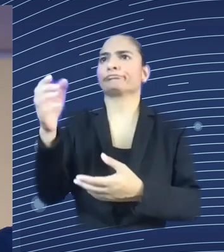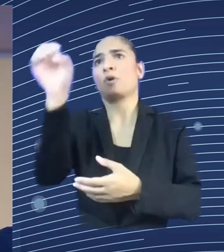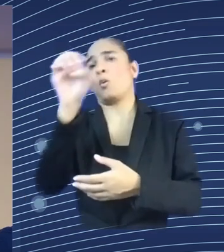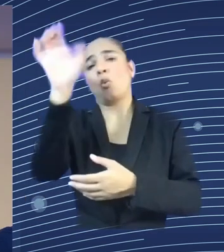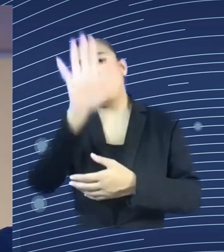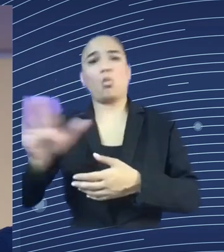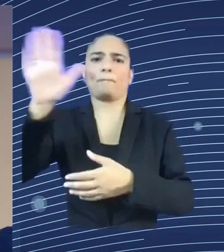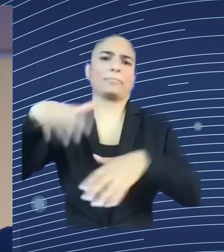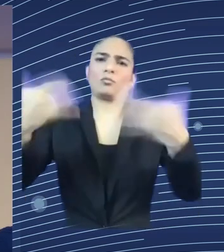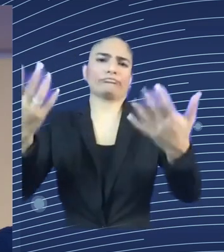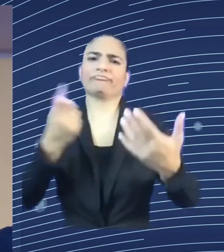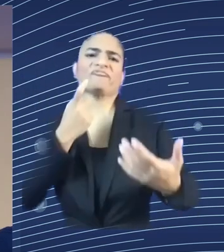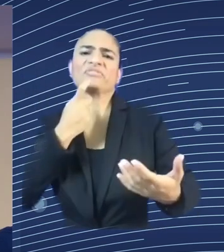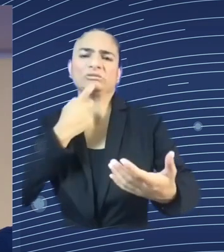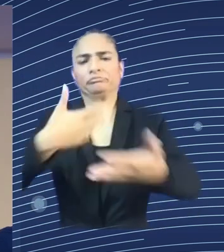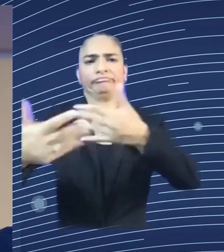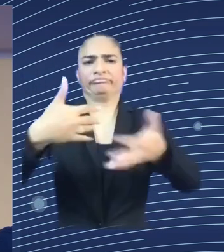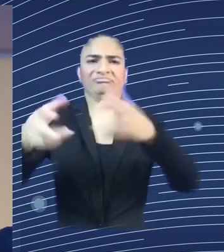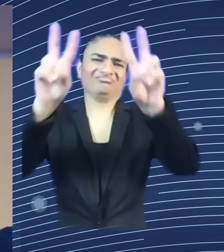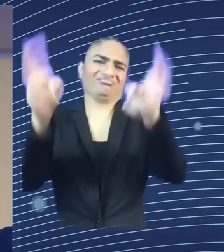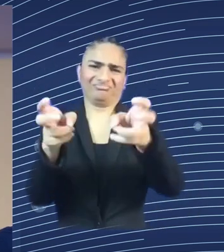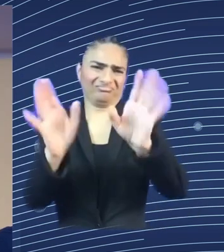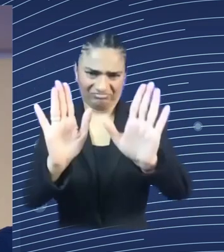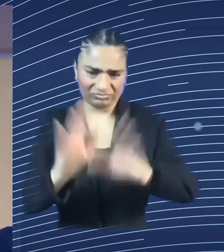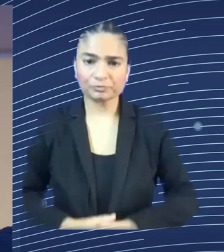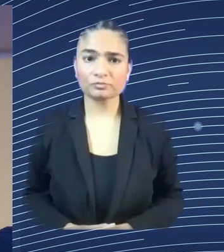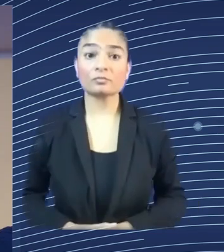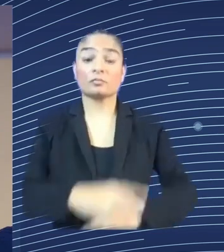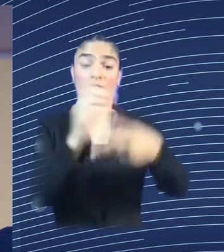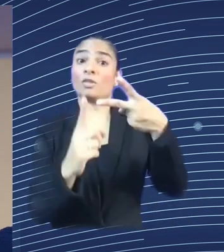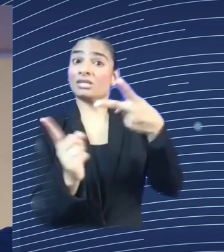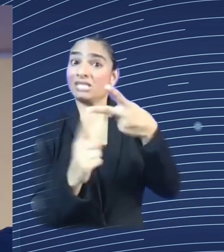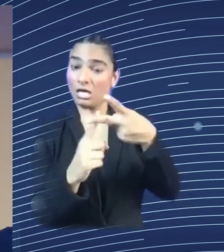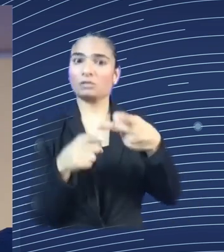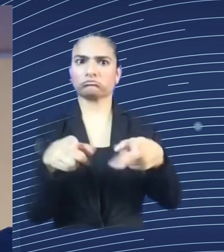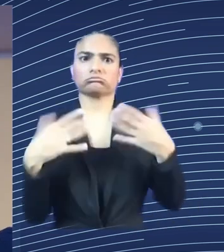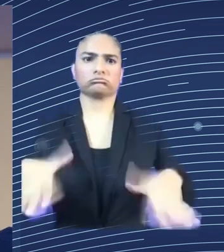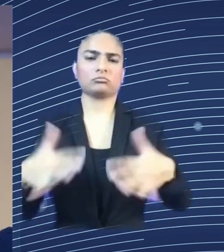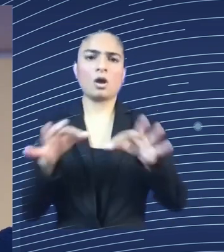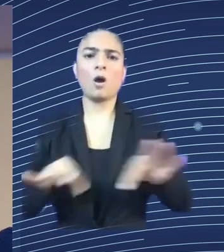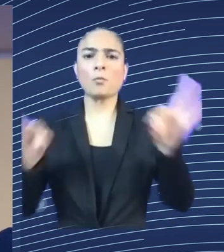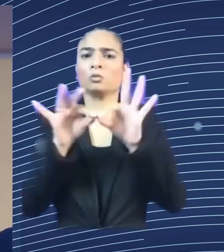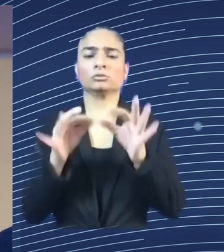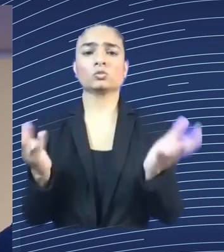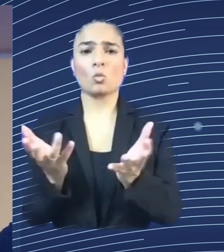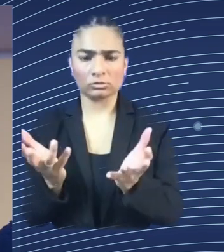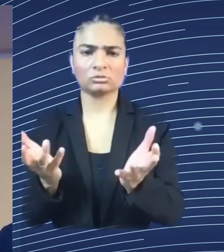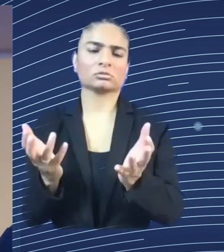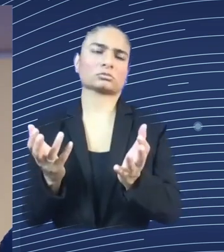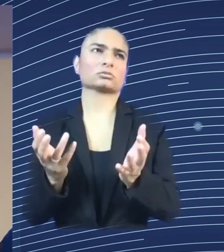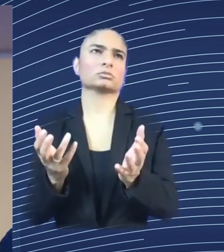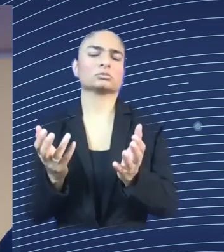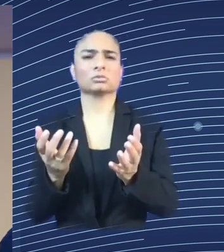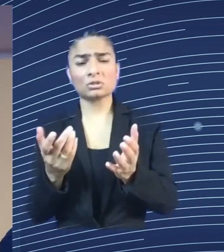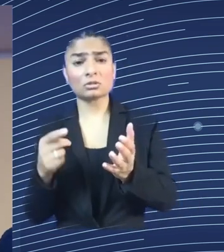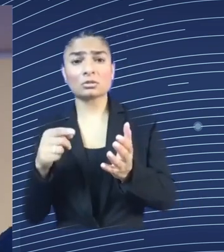results of the analysis, and we also think what we want to get out of it. This was just the first project about it that we